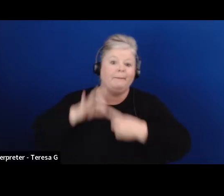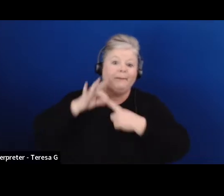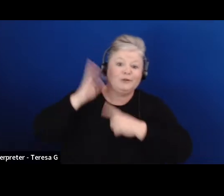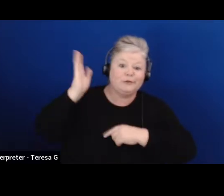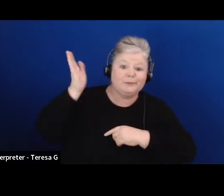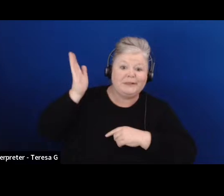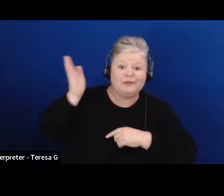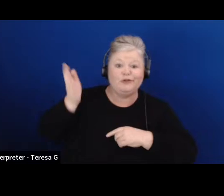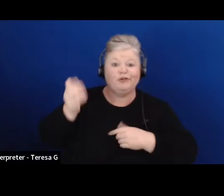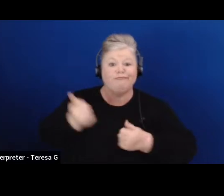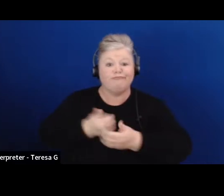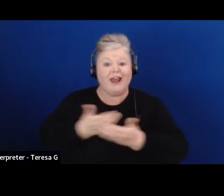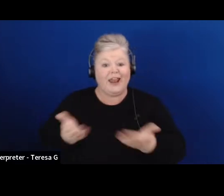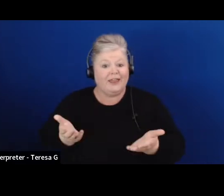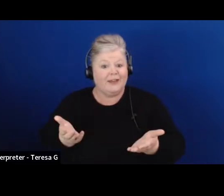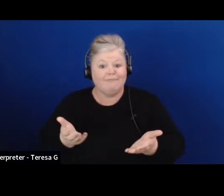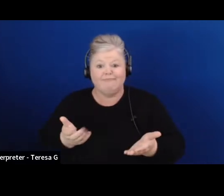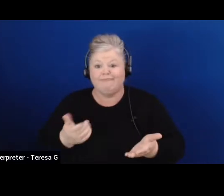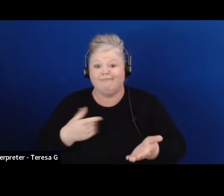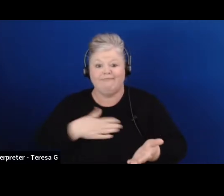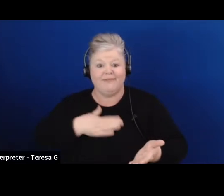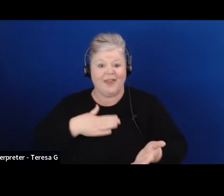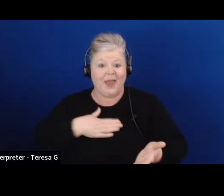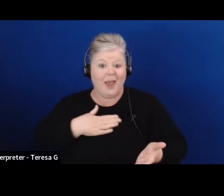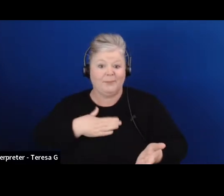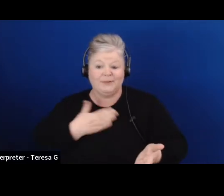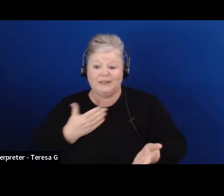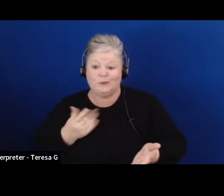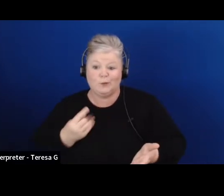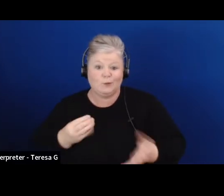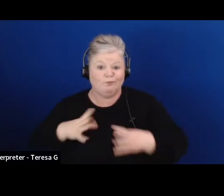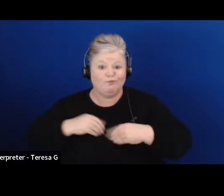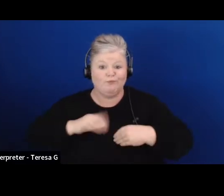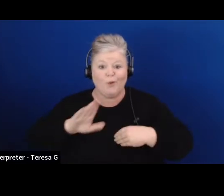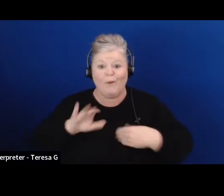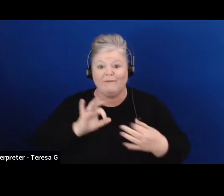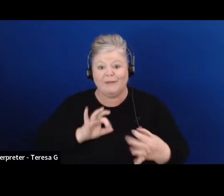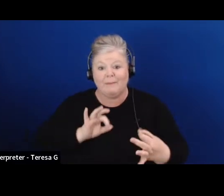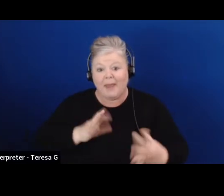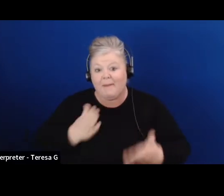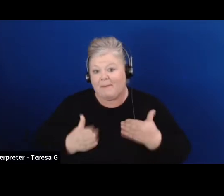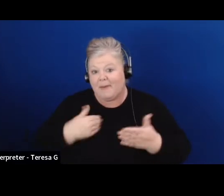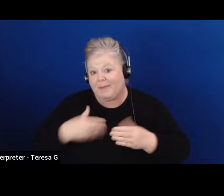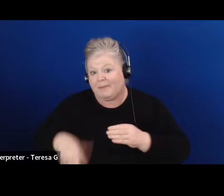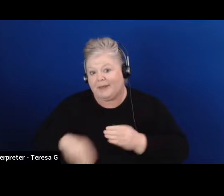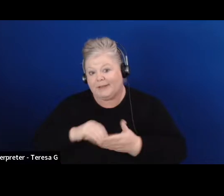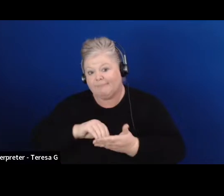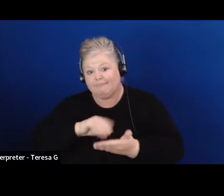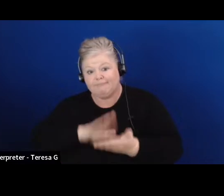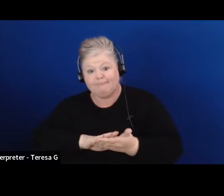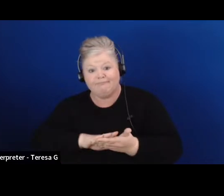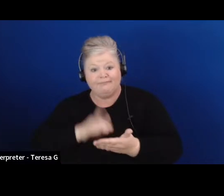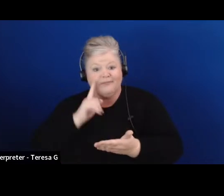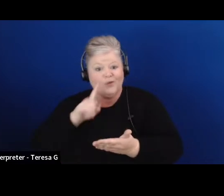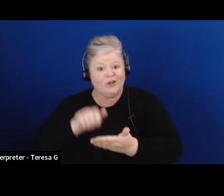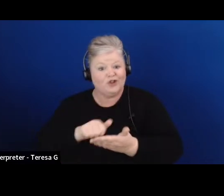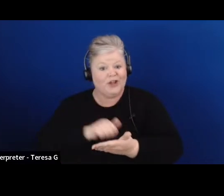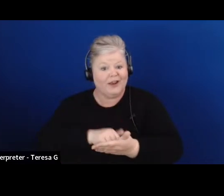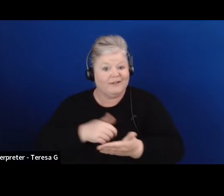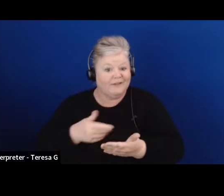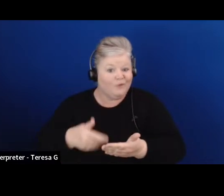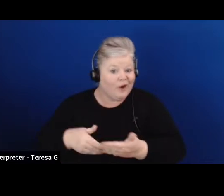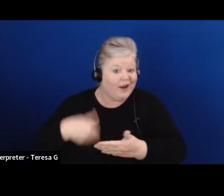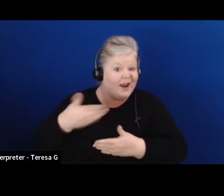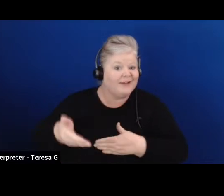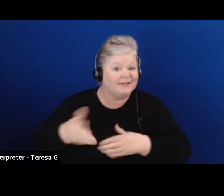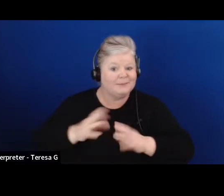we'd be happy to think about that and possibly add it to the agenda if we have time for next time. I